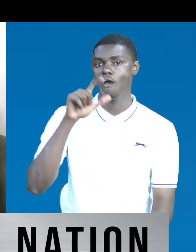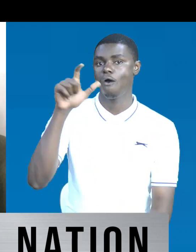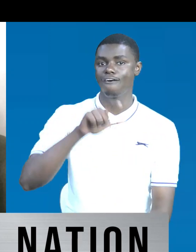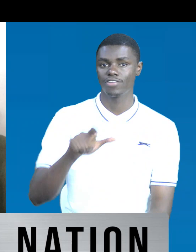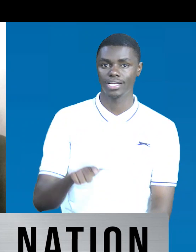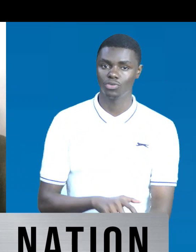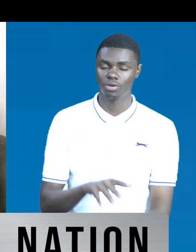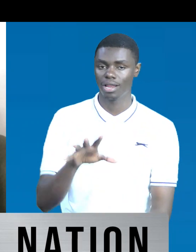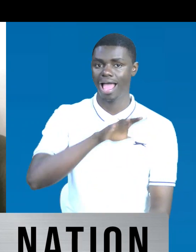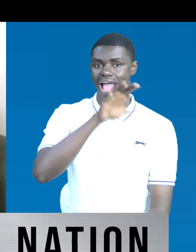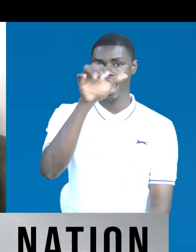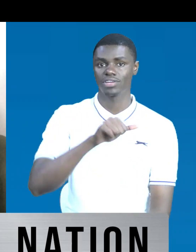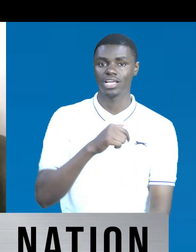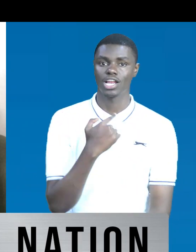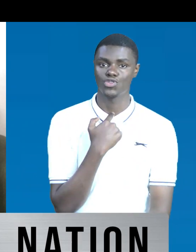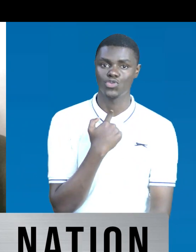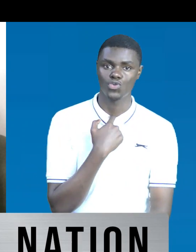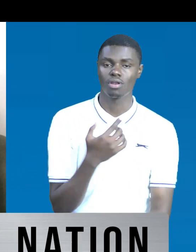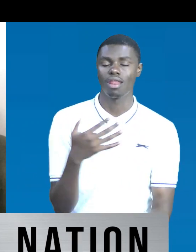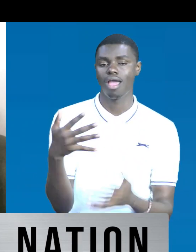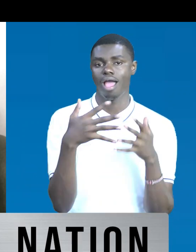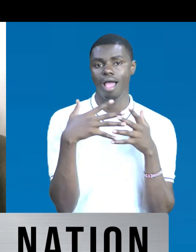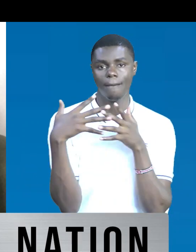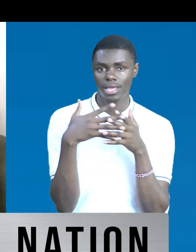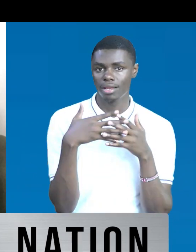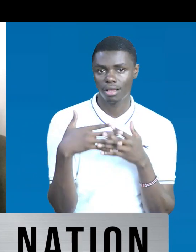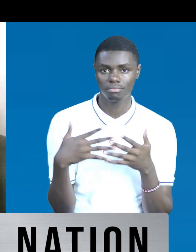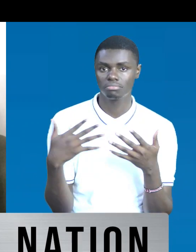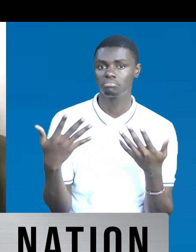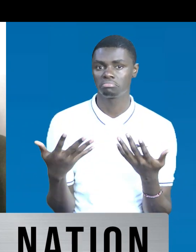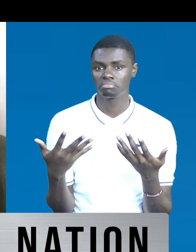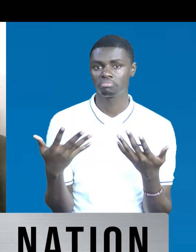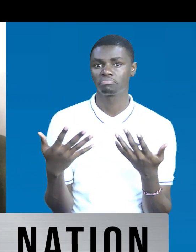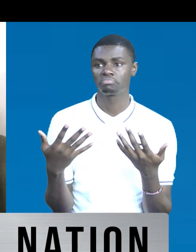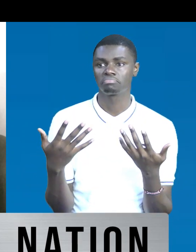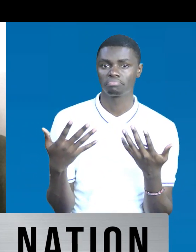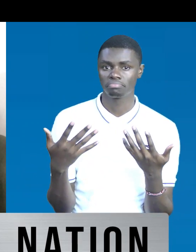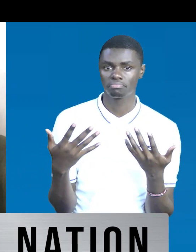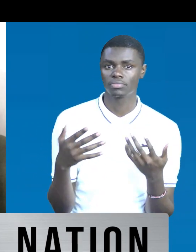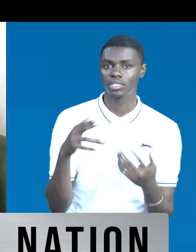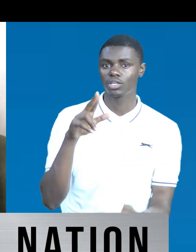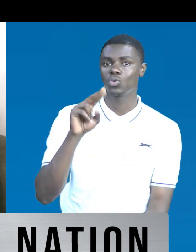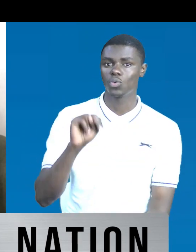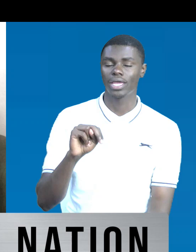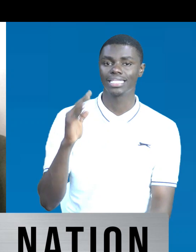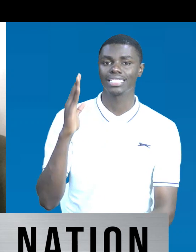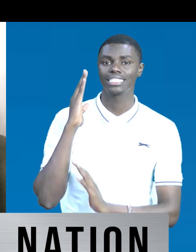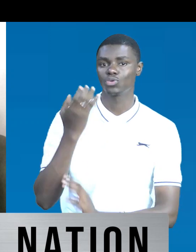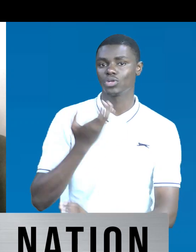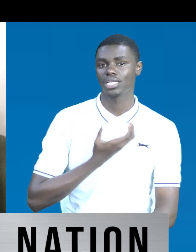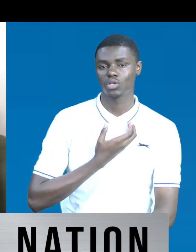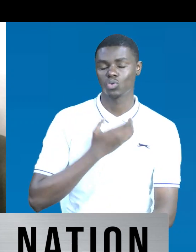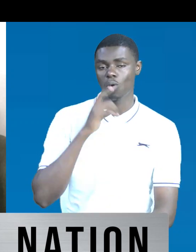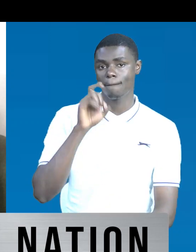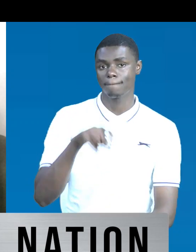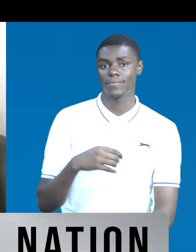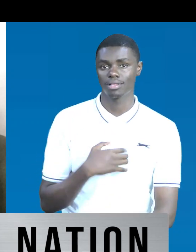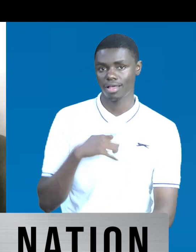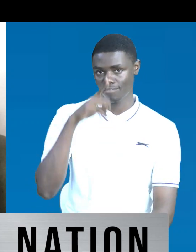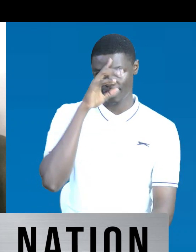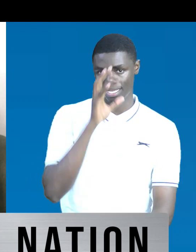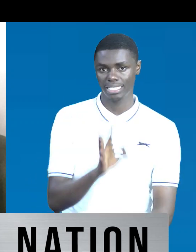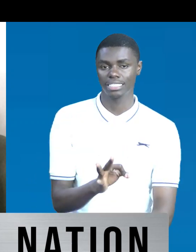like African Union, the Americans, the entities like UN Security Council need to have very,